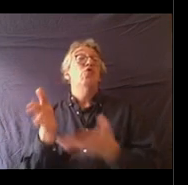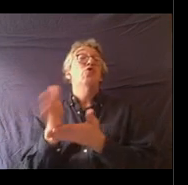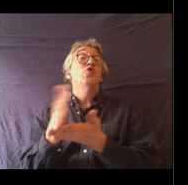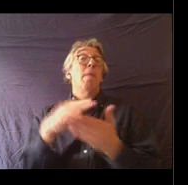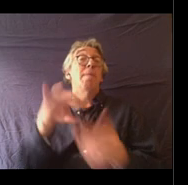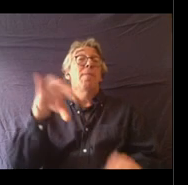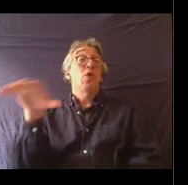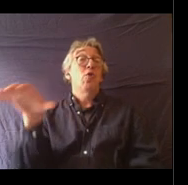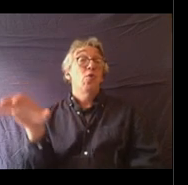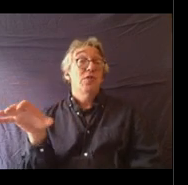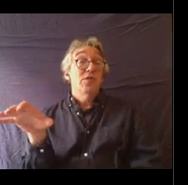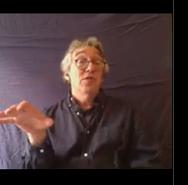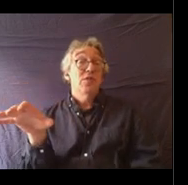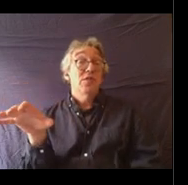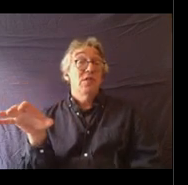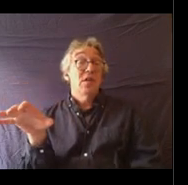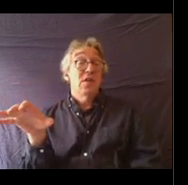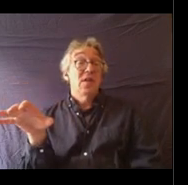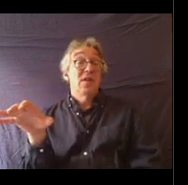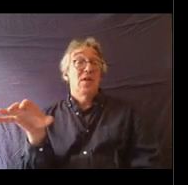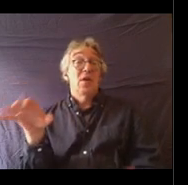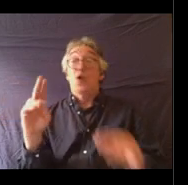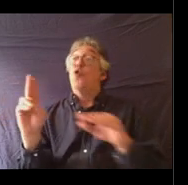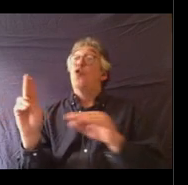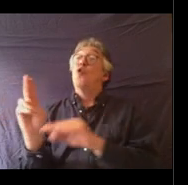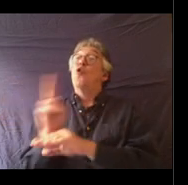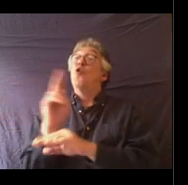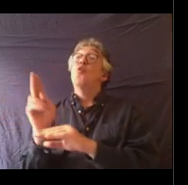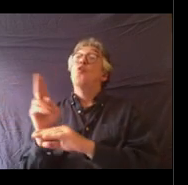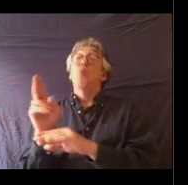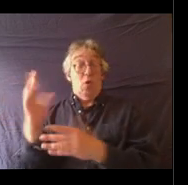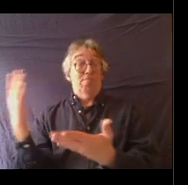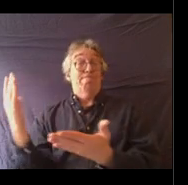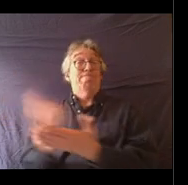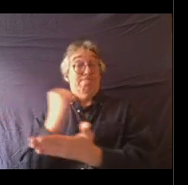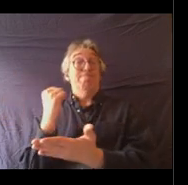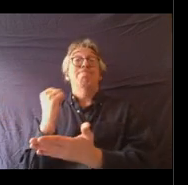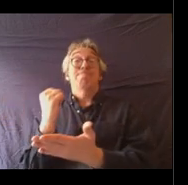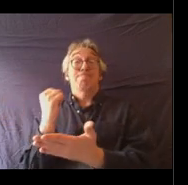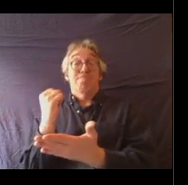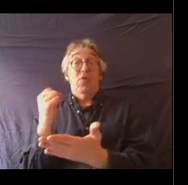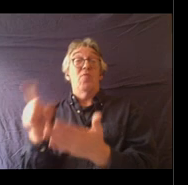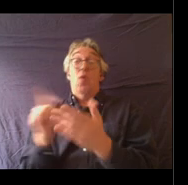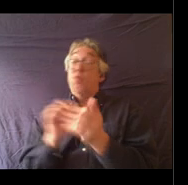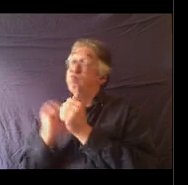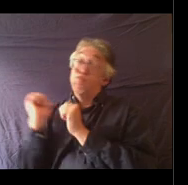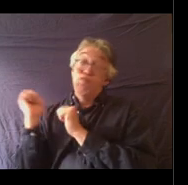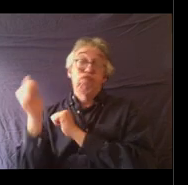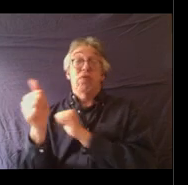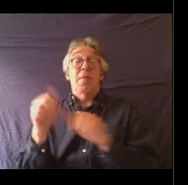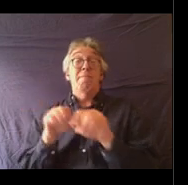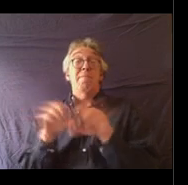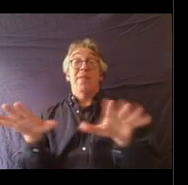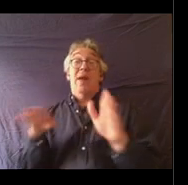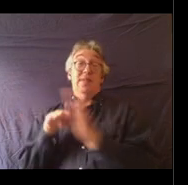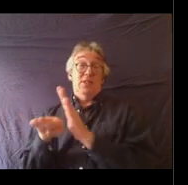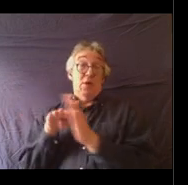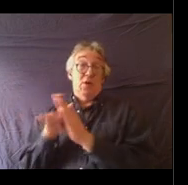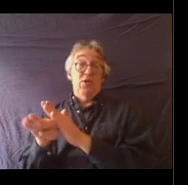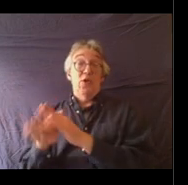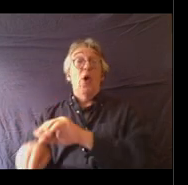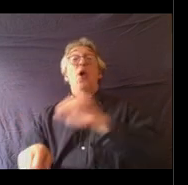take advantage of this opportunity and did advance on media accessibility, whereas